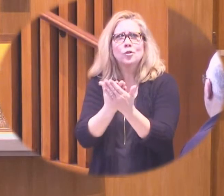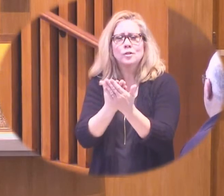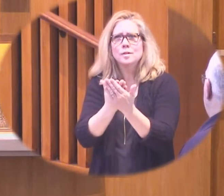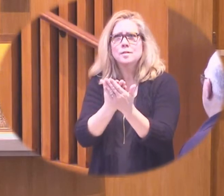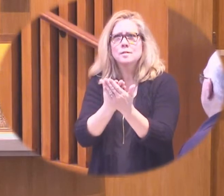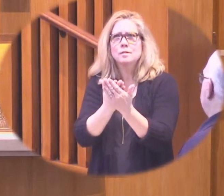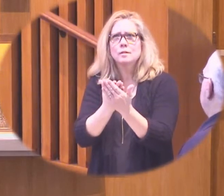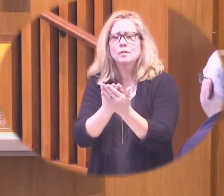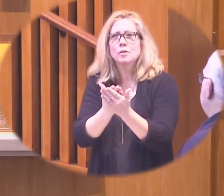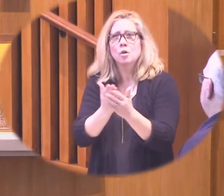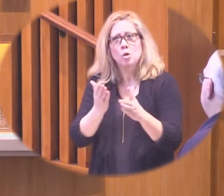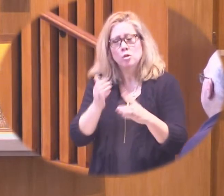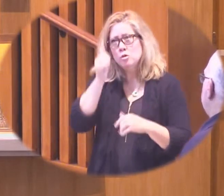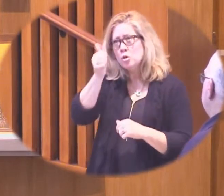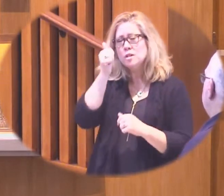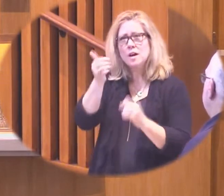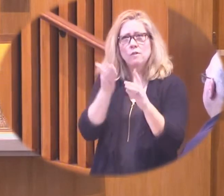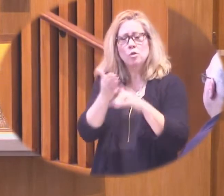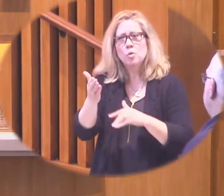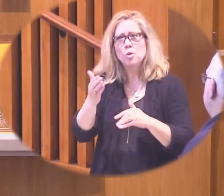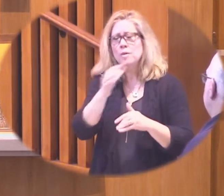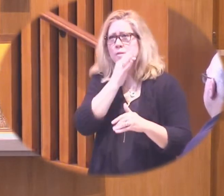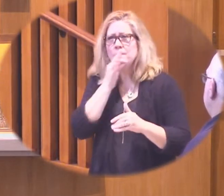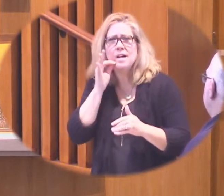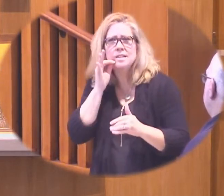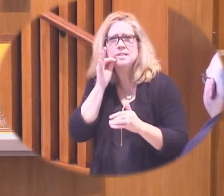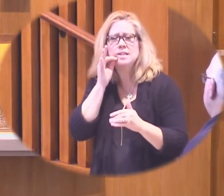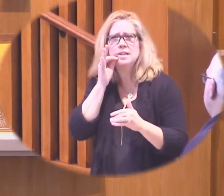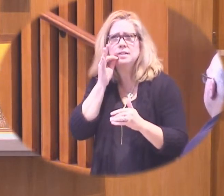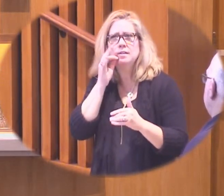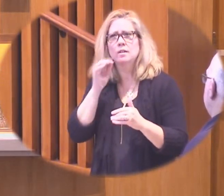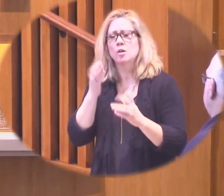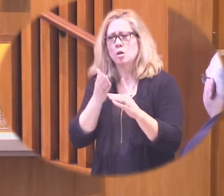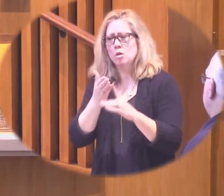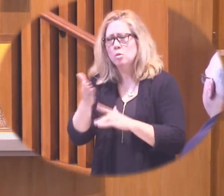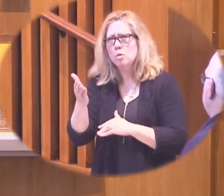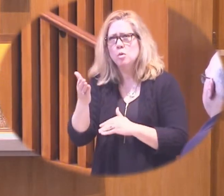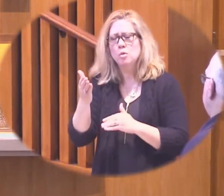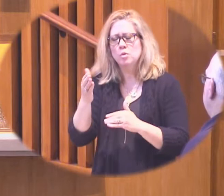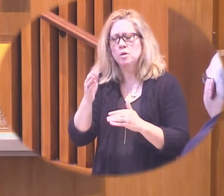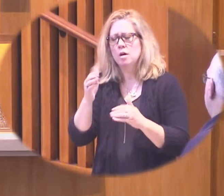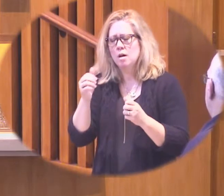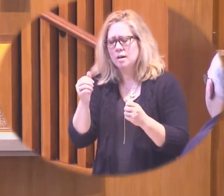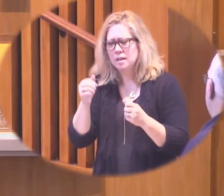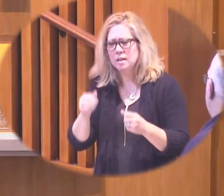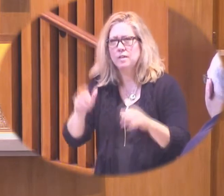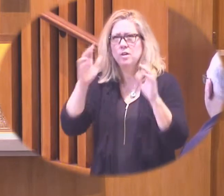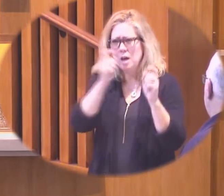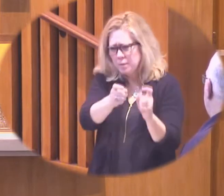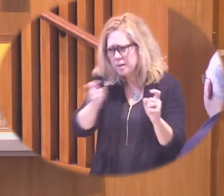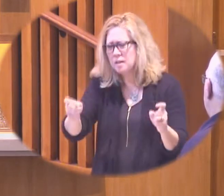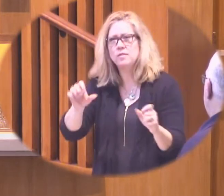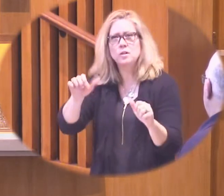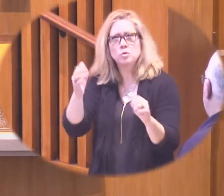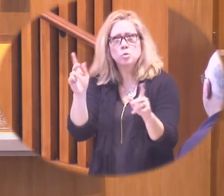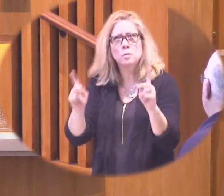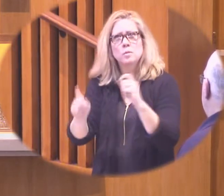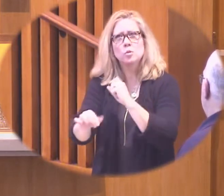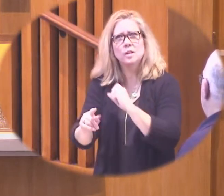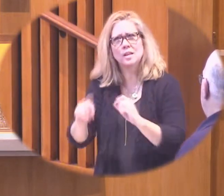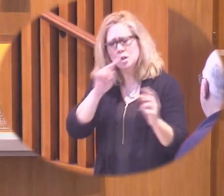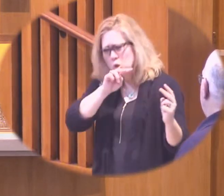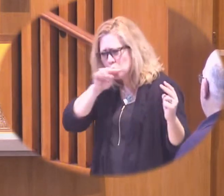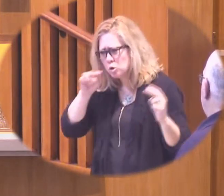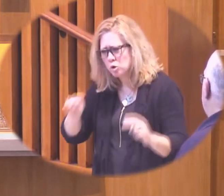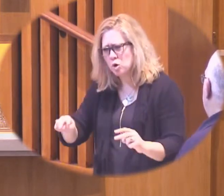and almsgiving have shown us a remedy for sin, look graciously upon this confession